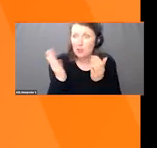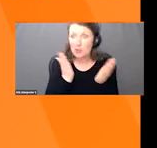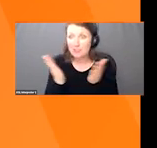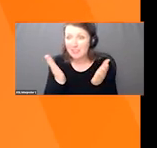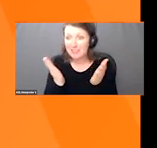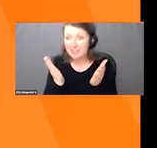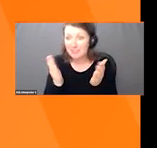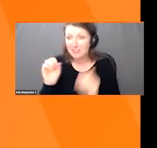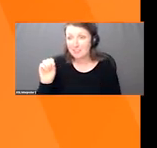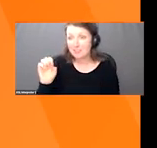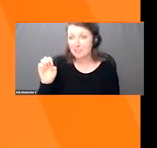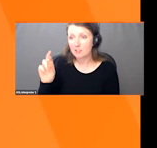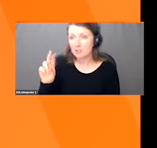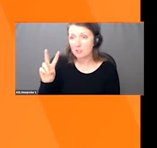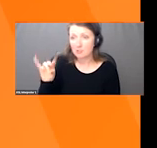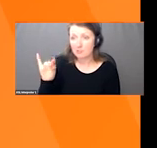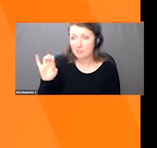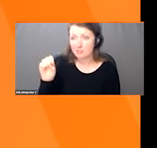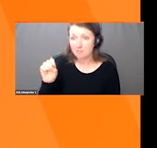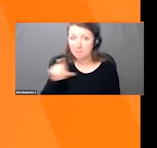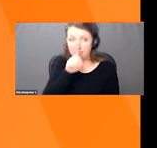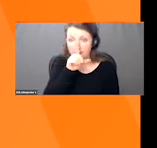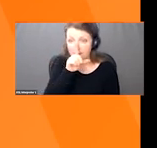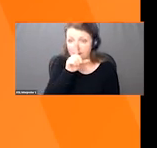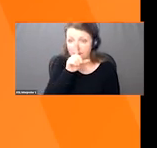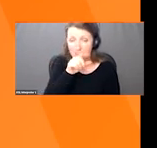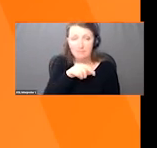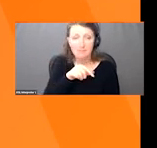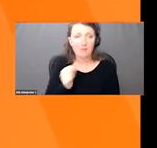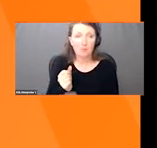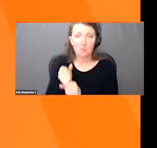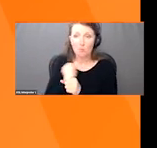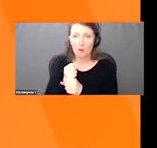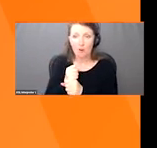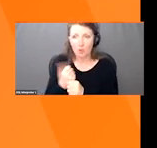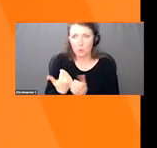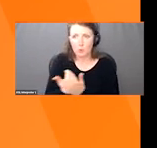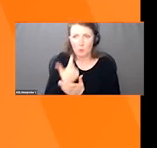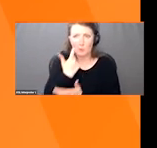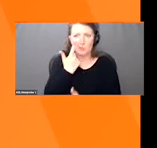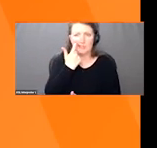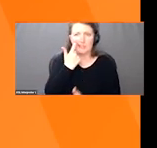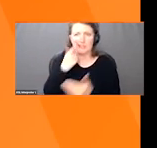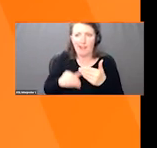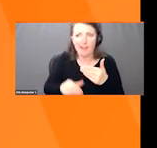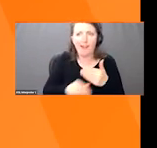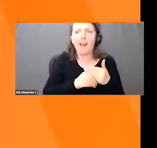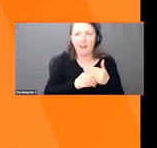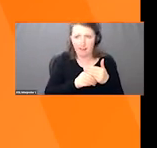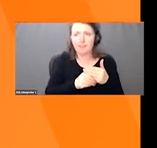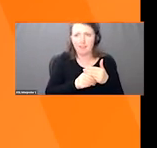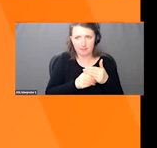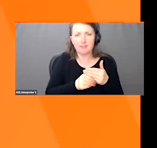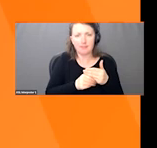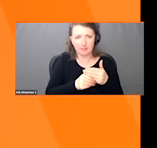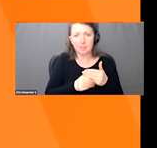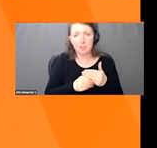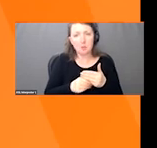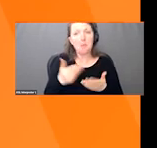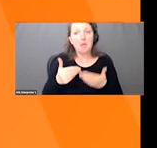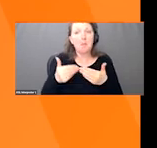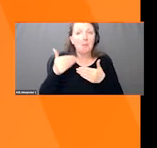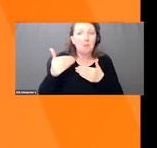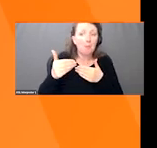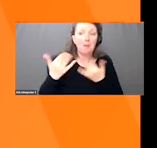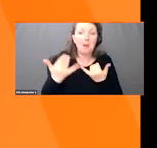about services. Products is a new feature so I would imagine within the next 12 months, there will be the availability to actually